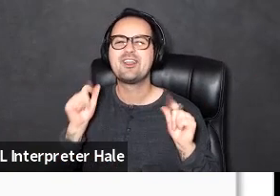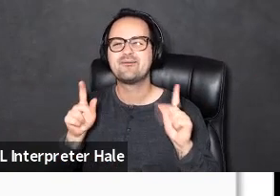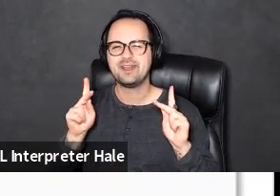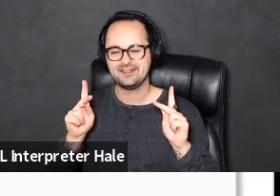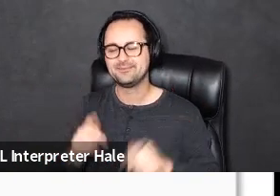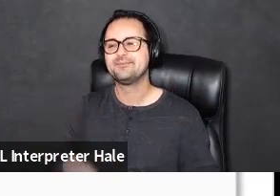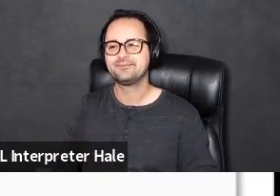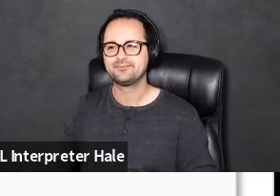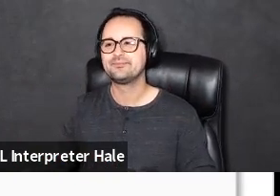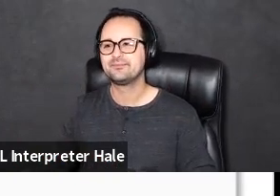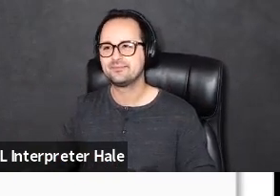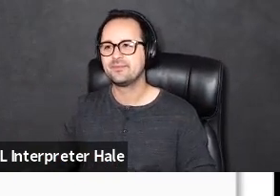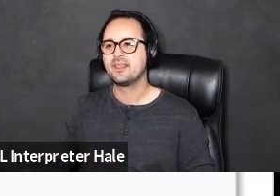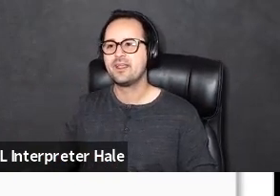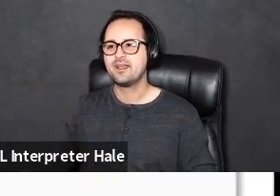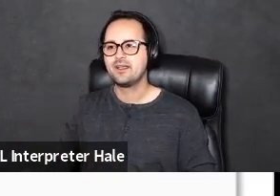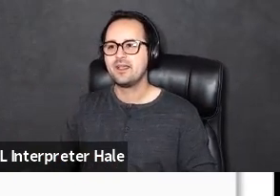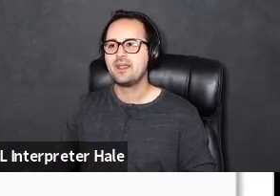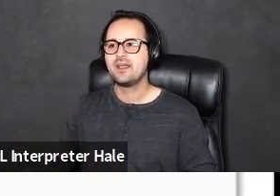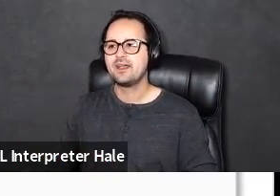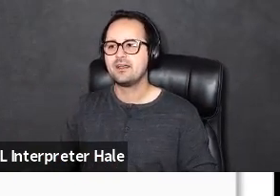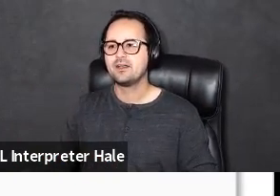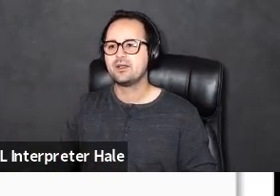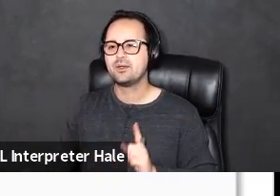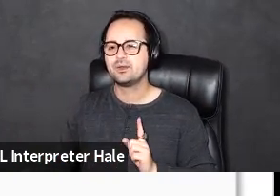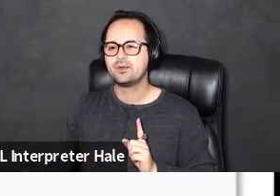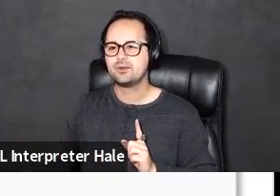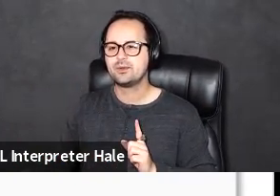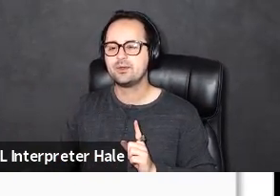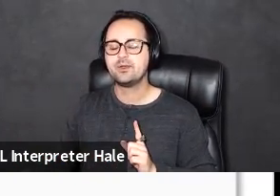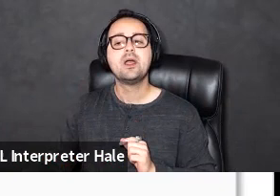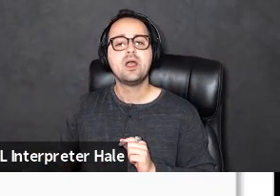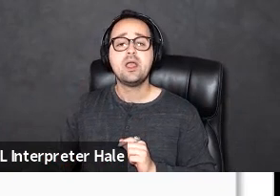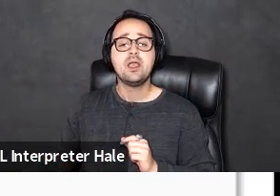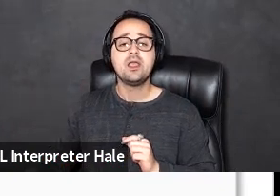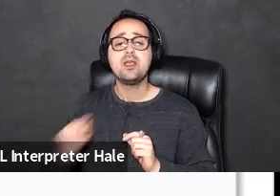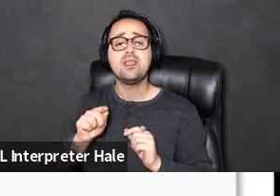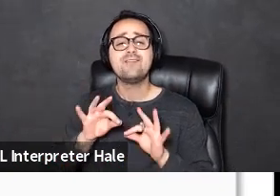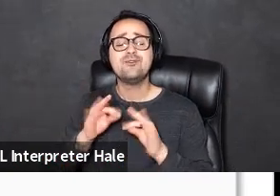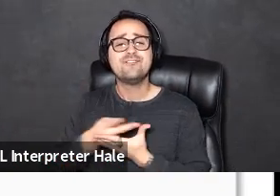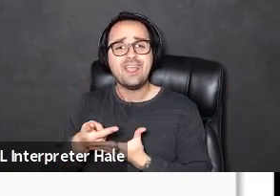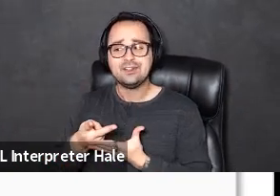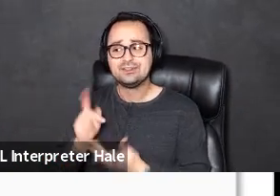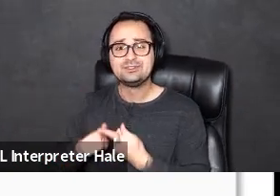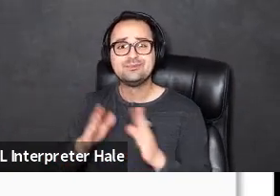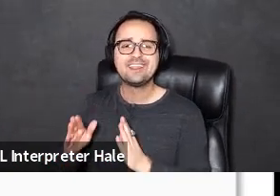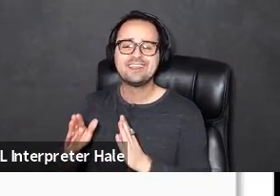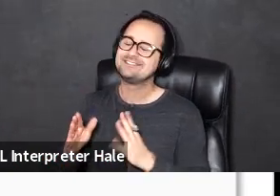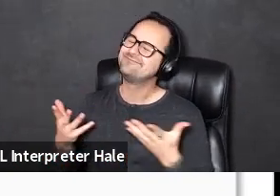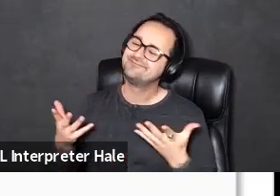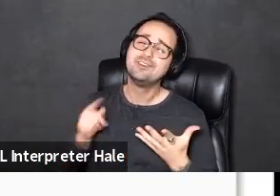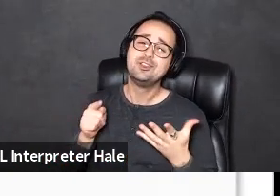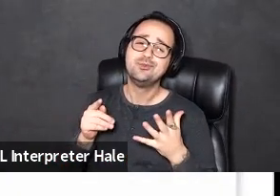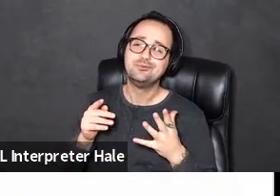know, failing to plan is planning to fail, right? Not having a plan is a plan, but it doesn't work ultimately. And Right. So, you